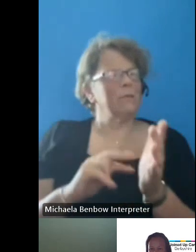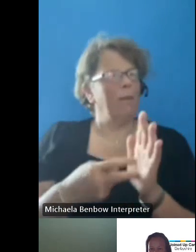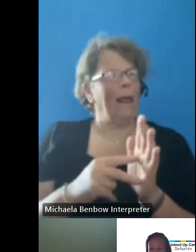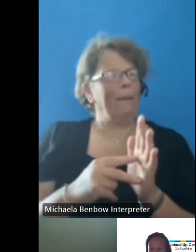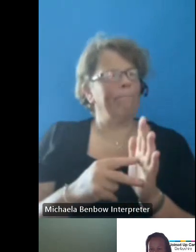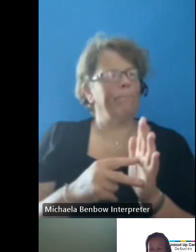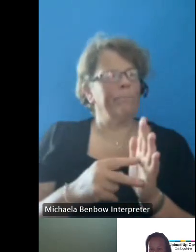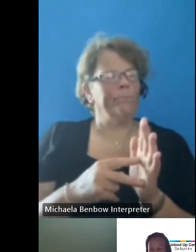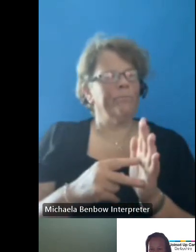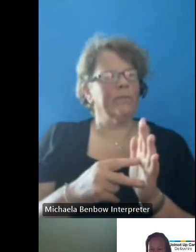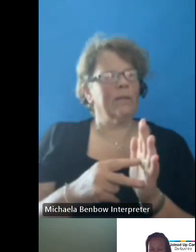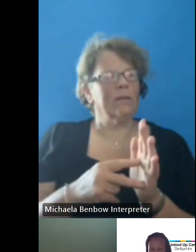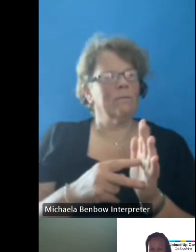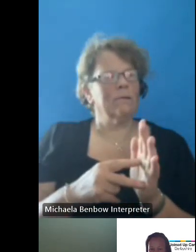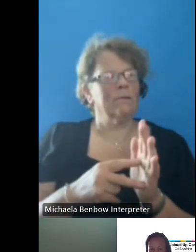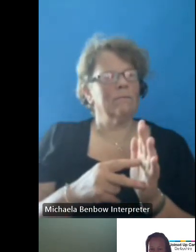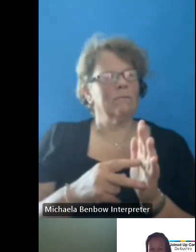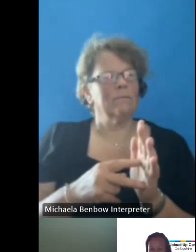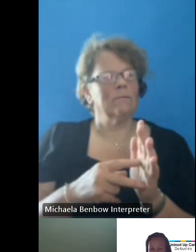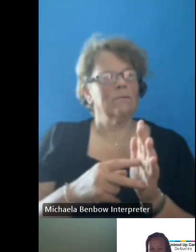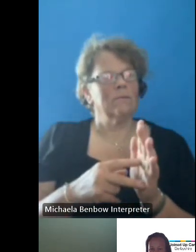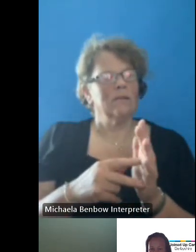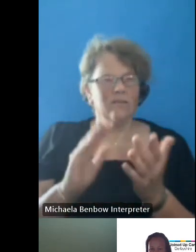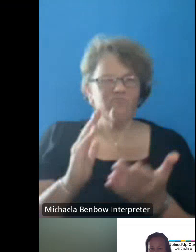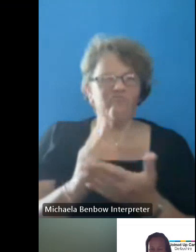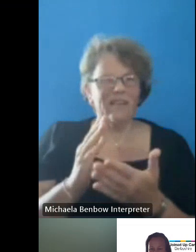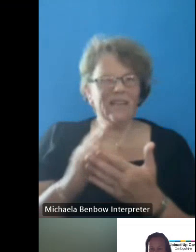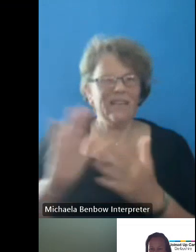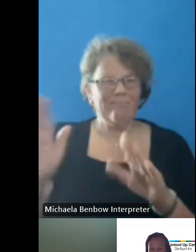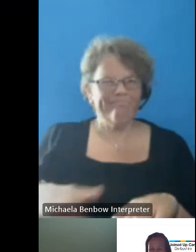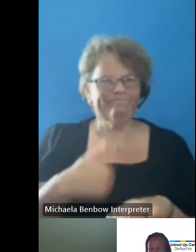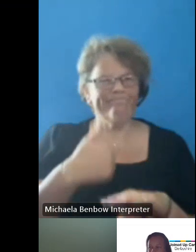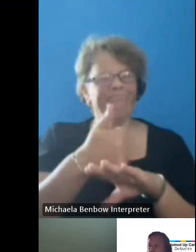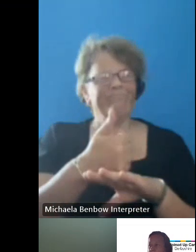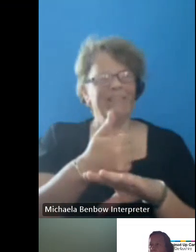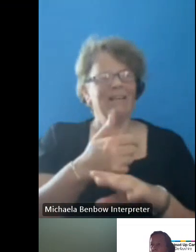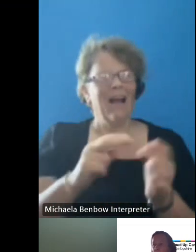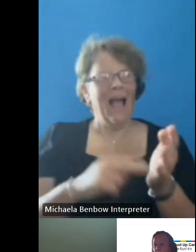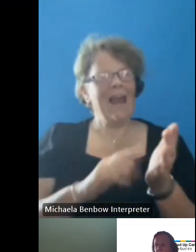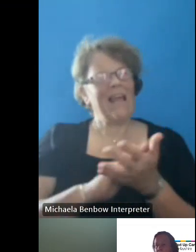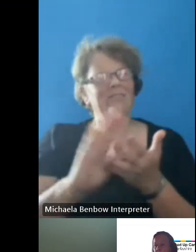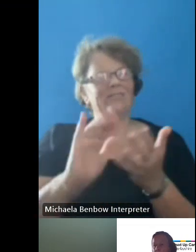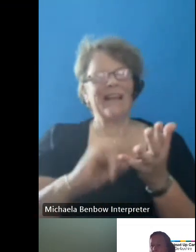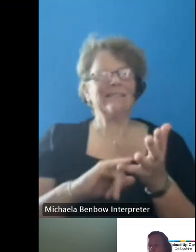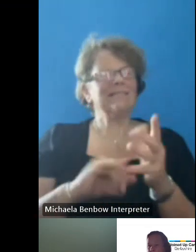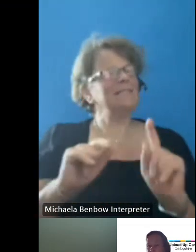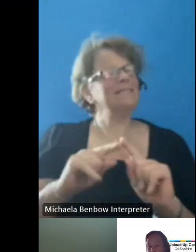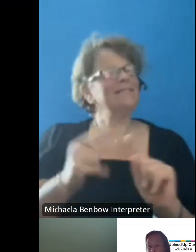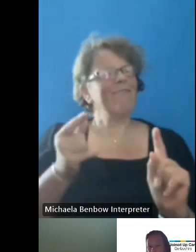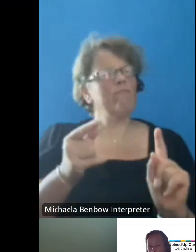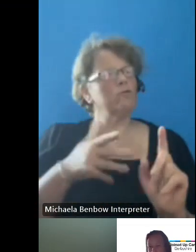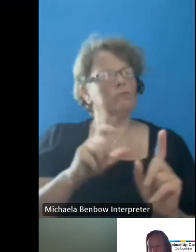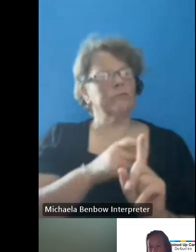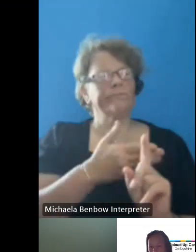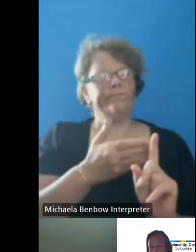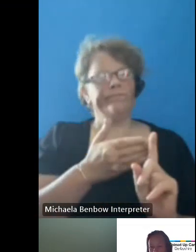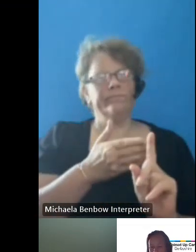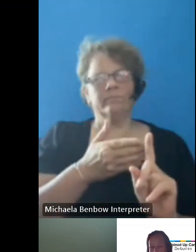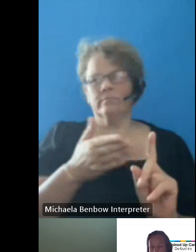is, I think as Sally said at the beginning, it is about setting the NHS on a different course. And by that, what we mean is that